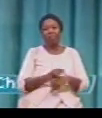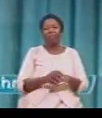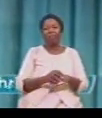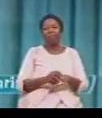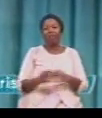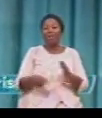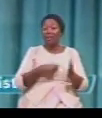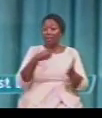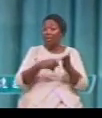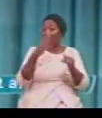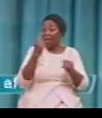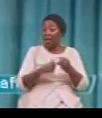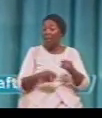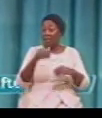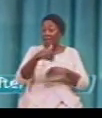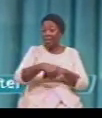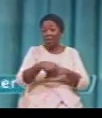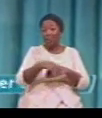This last night